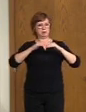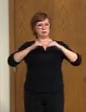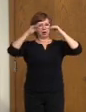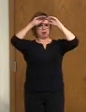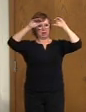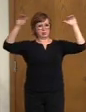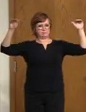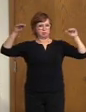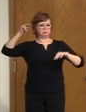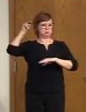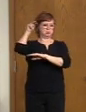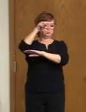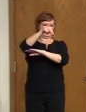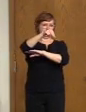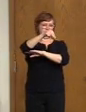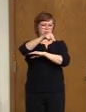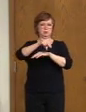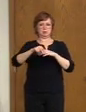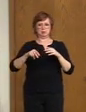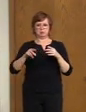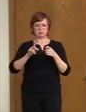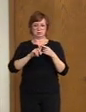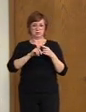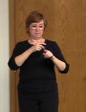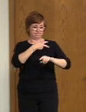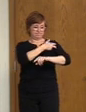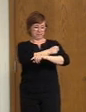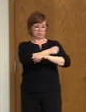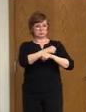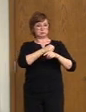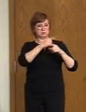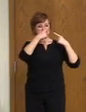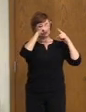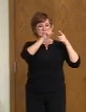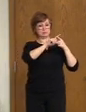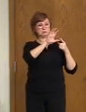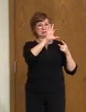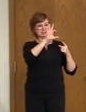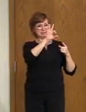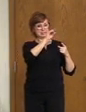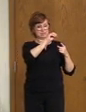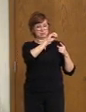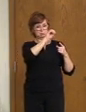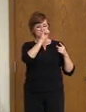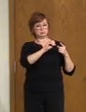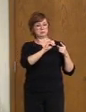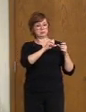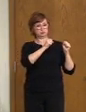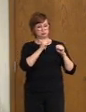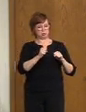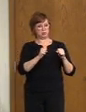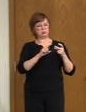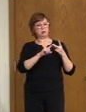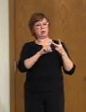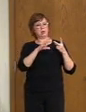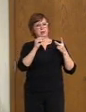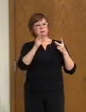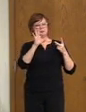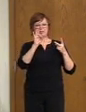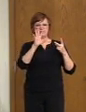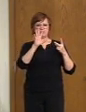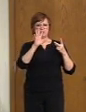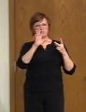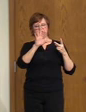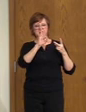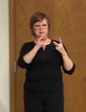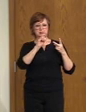the field setting. So we already know the vaccine is 90% effective in trials, 95% effective. That's great news. But obviously we'll be monitoring very